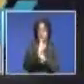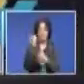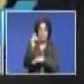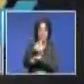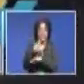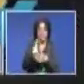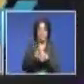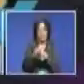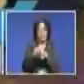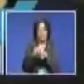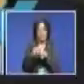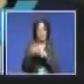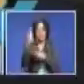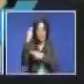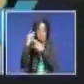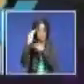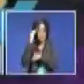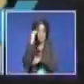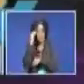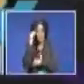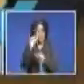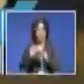hits.